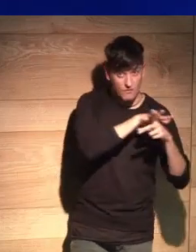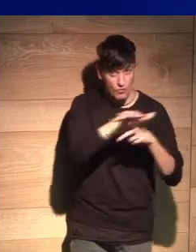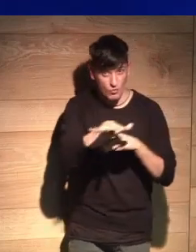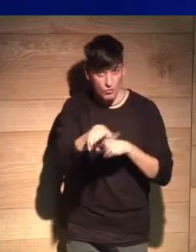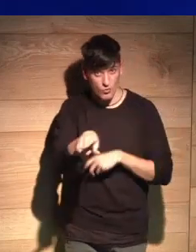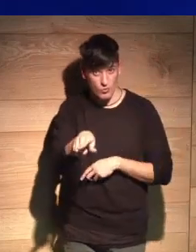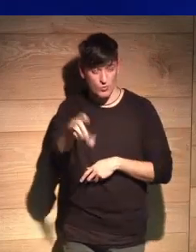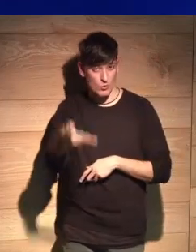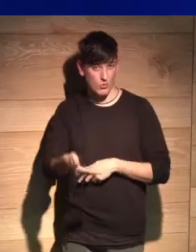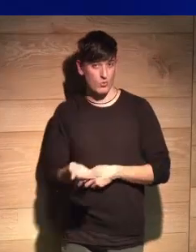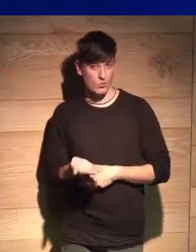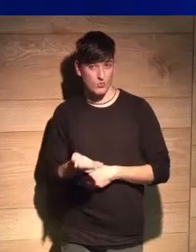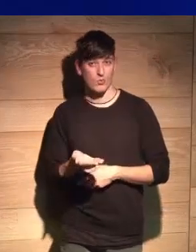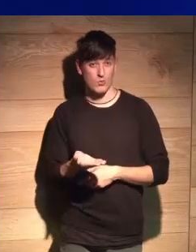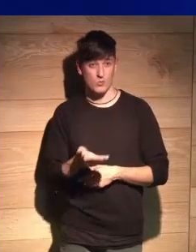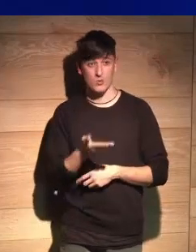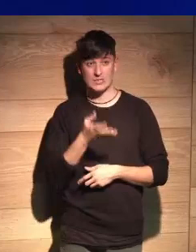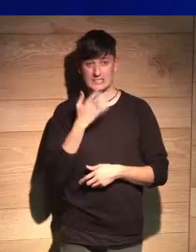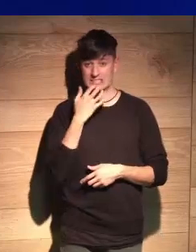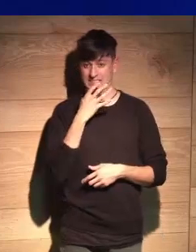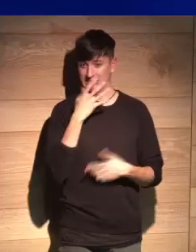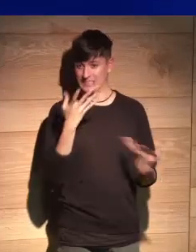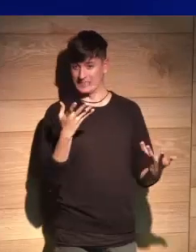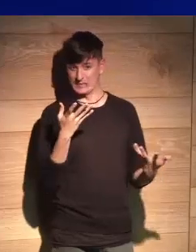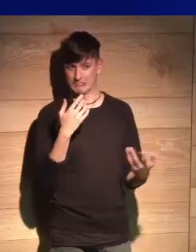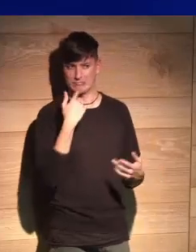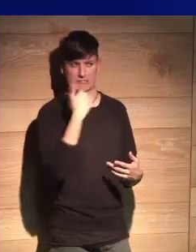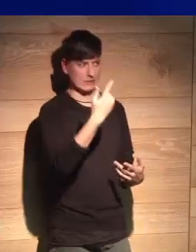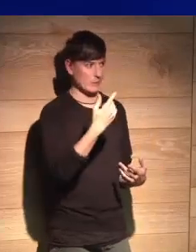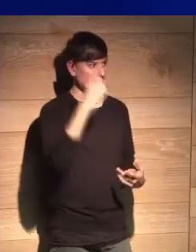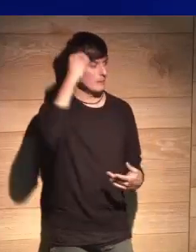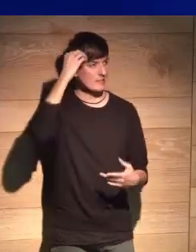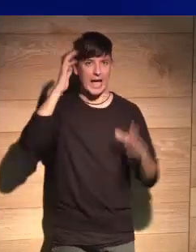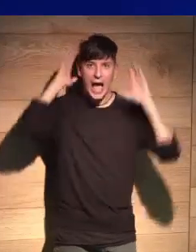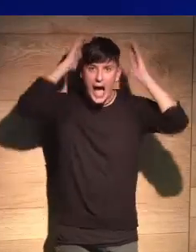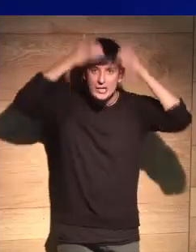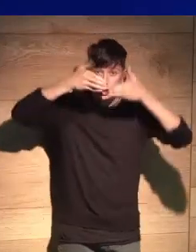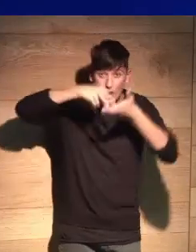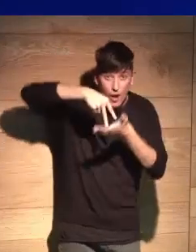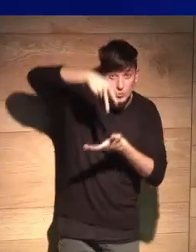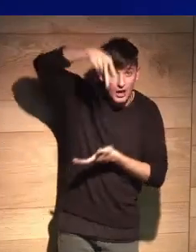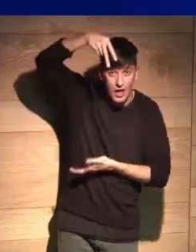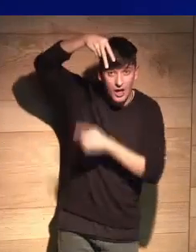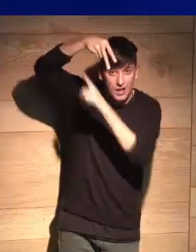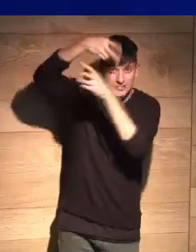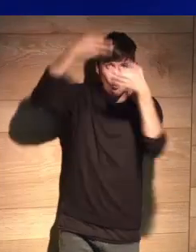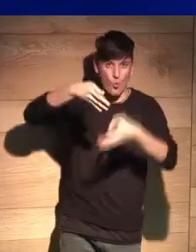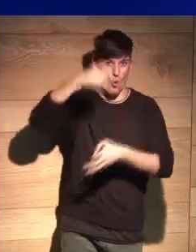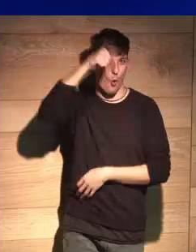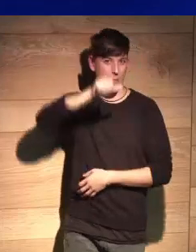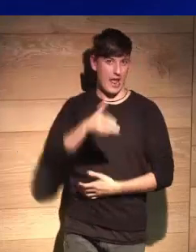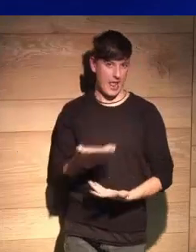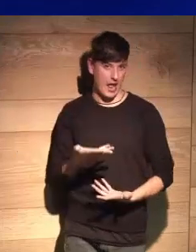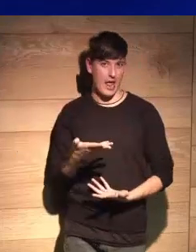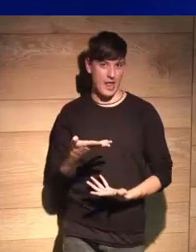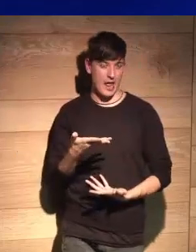reason, which is social influence. If we tell everyone, think about an astronaut, you will